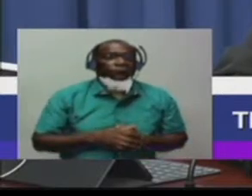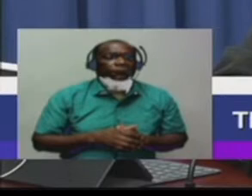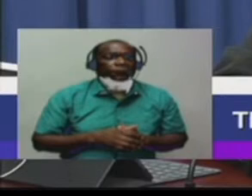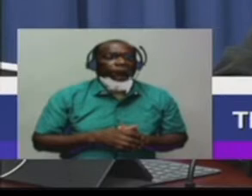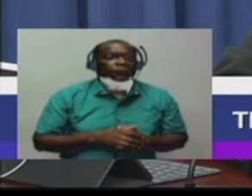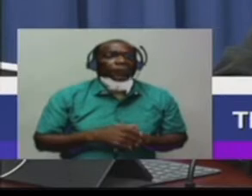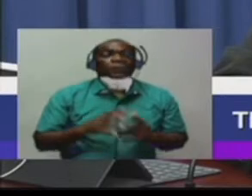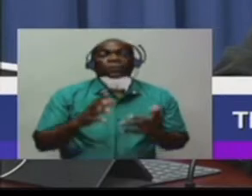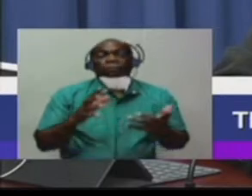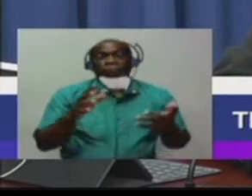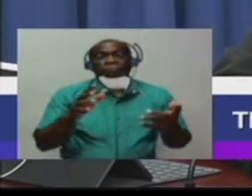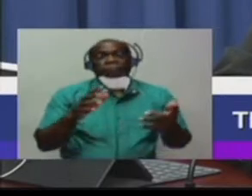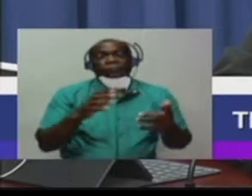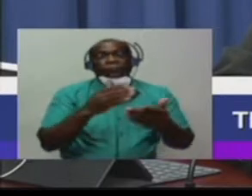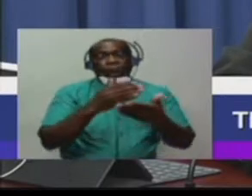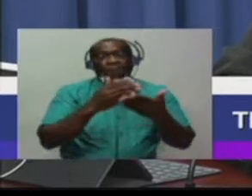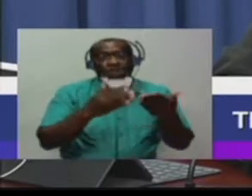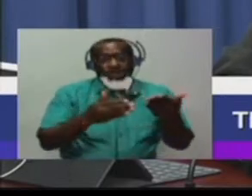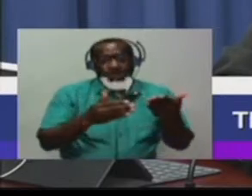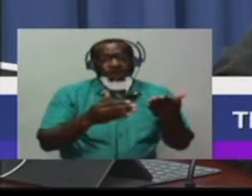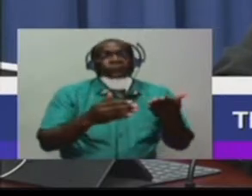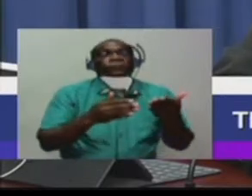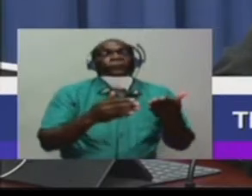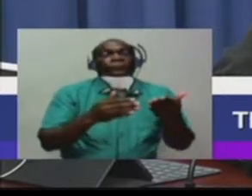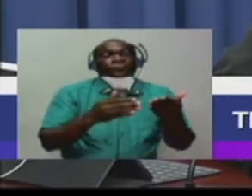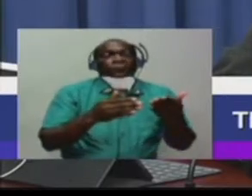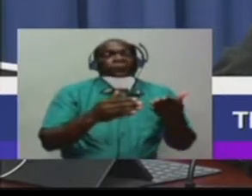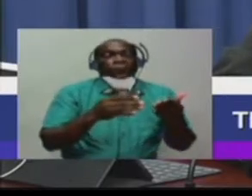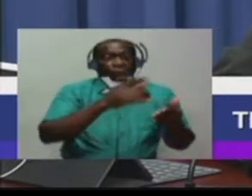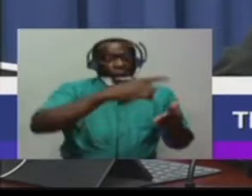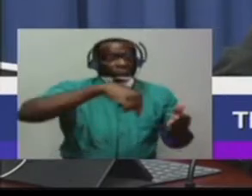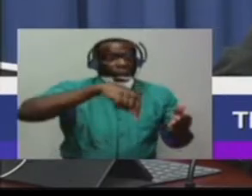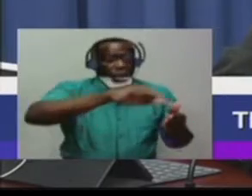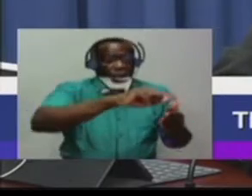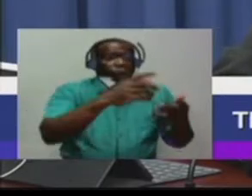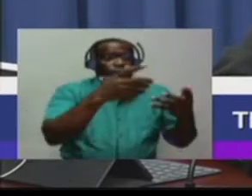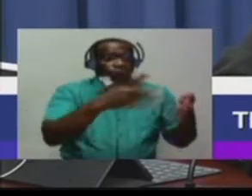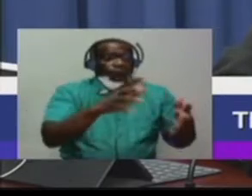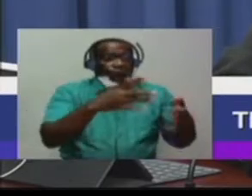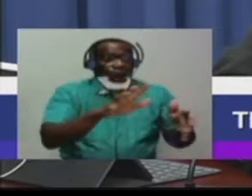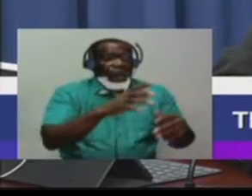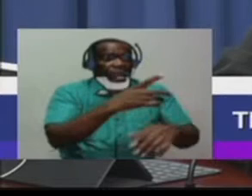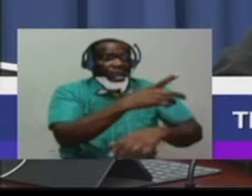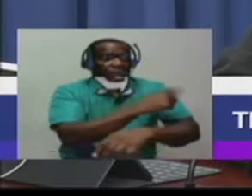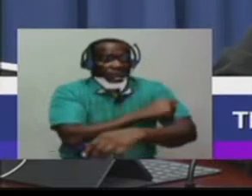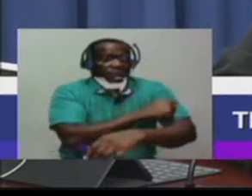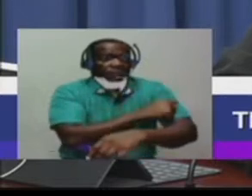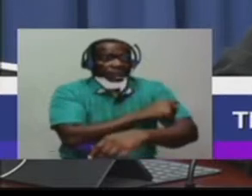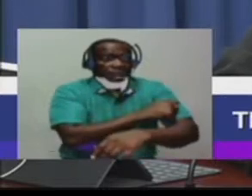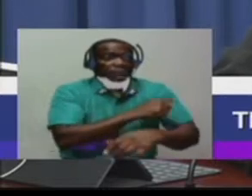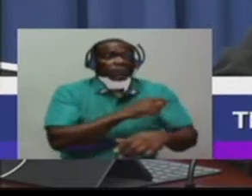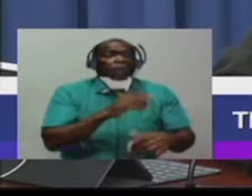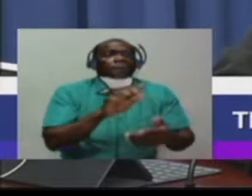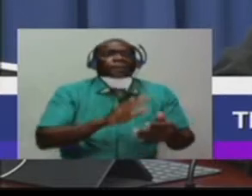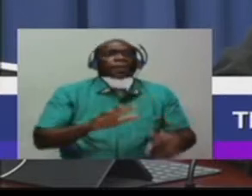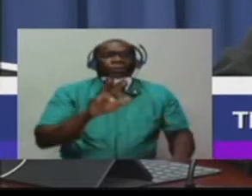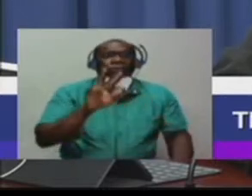it still means 25% of our eligible school-age population has been